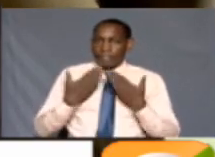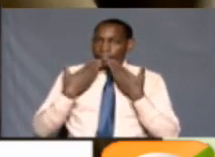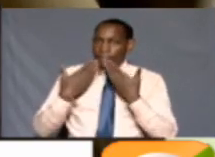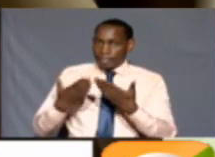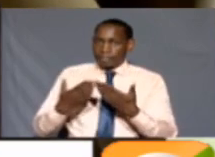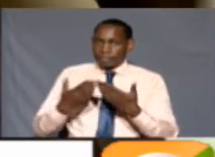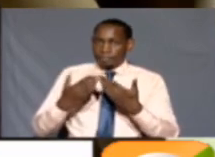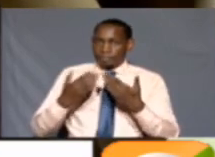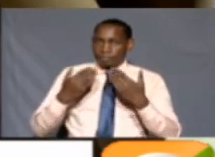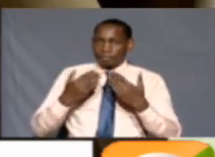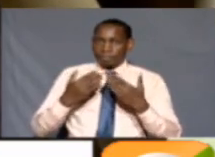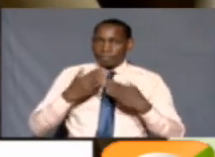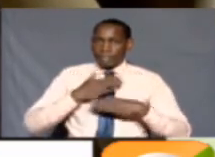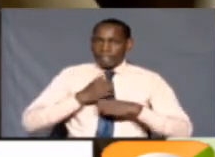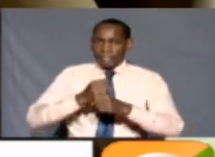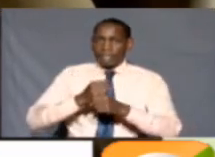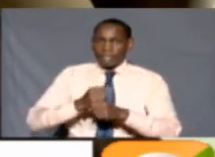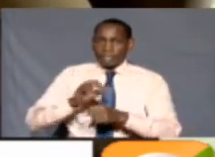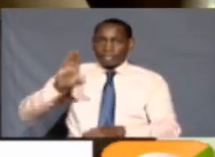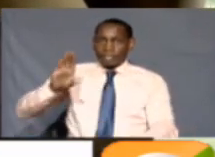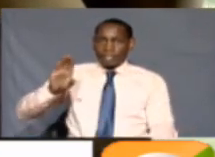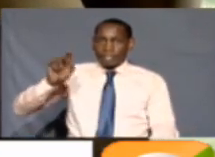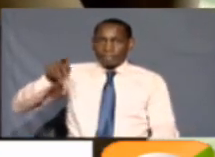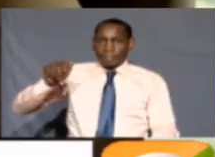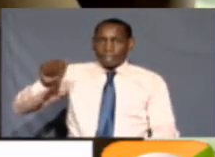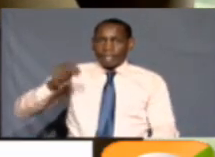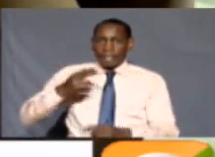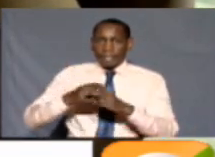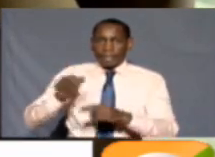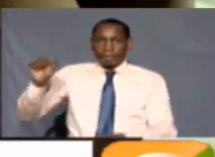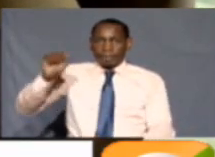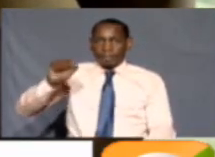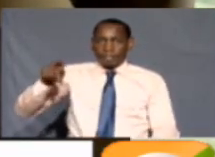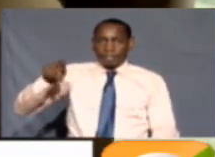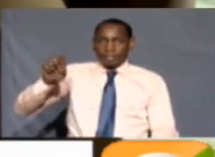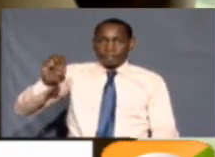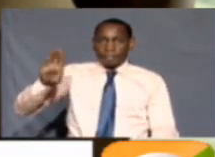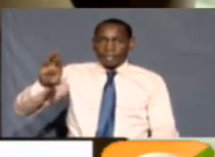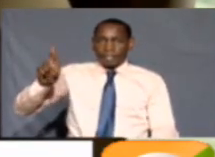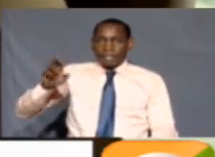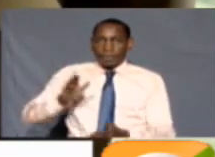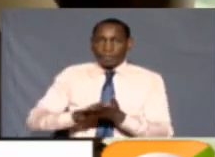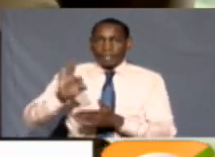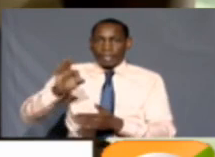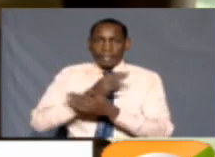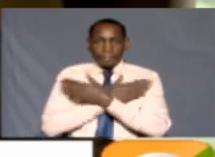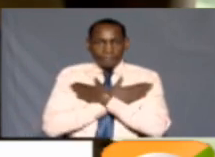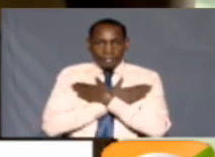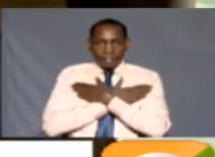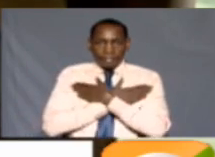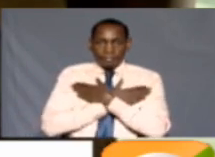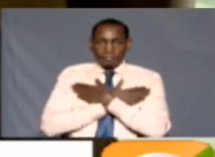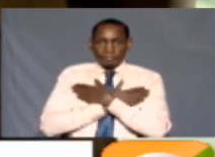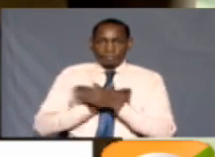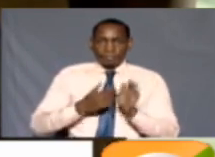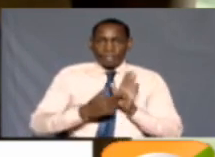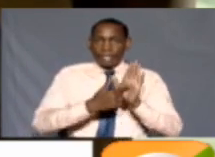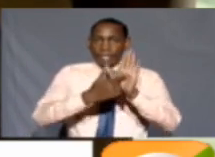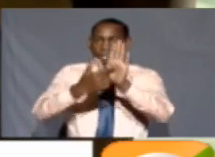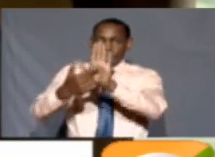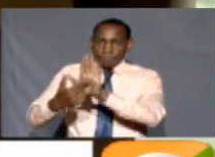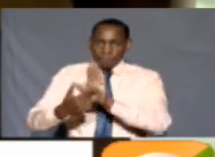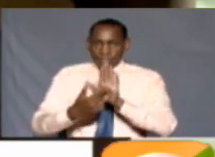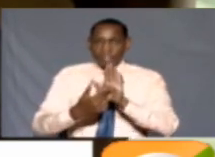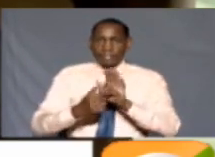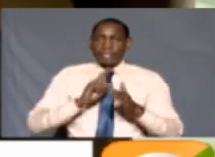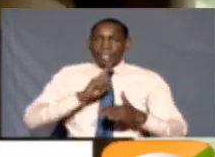of CPA Spencer Sankale and his three colleagues in terms of coming forward and saying